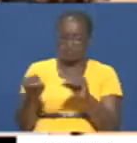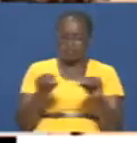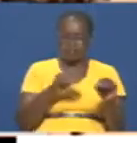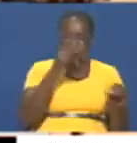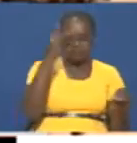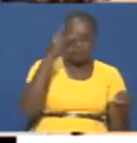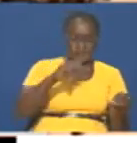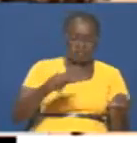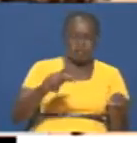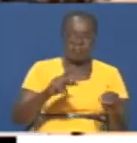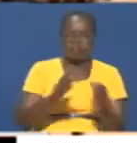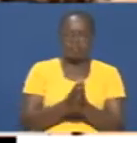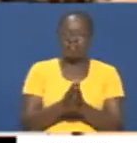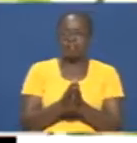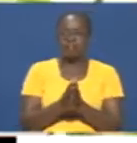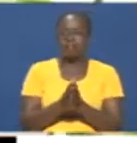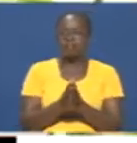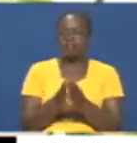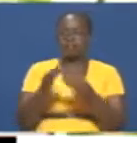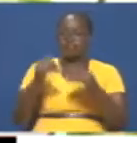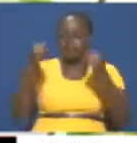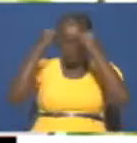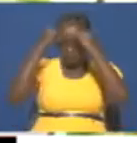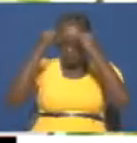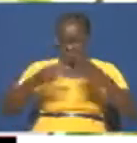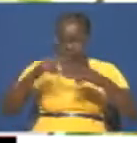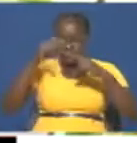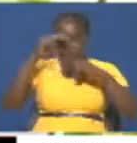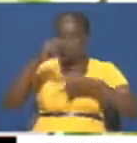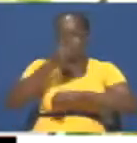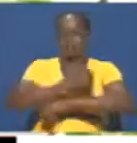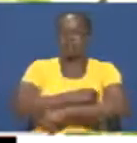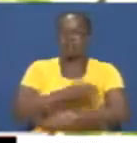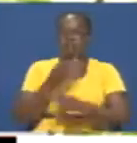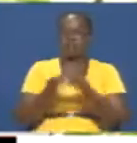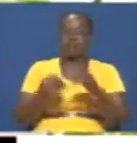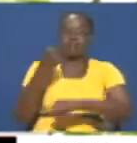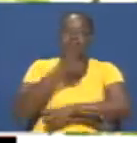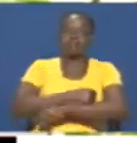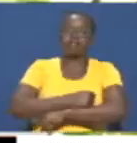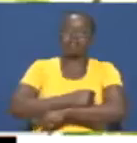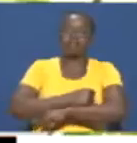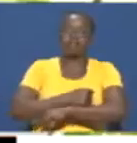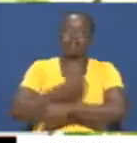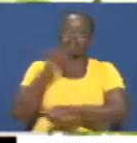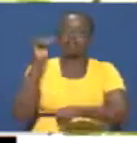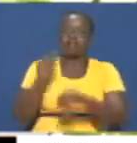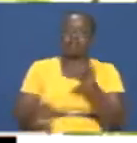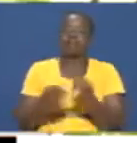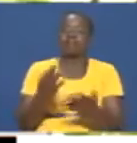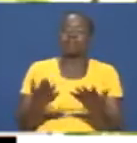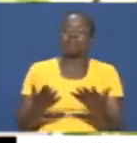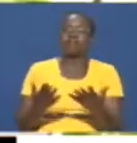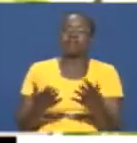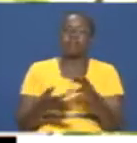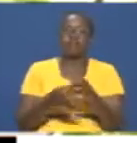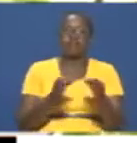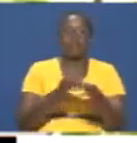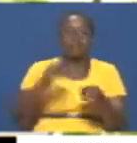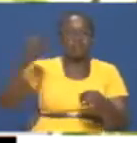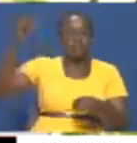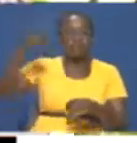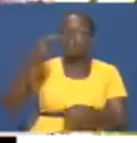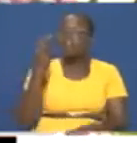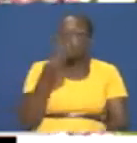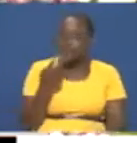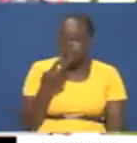of students to secondary school. So kama shule inachomeka kwa sababu ya electric, tuulize nani aliconnect power to that.